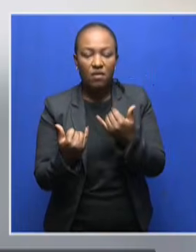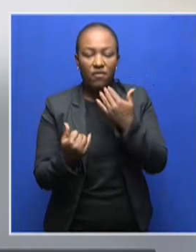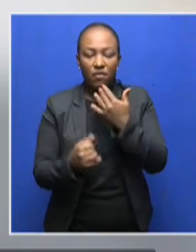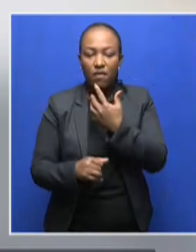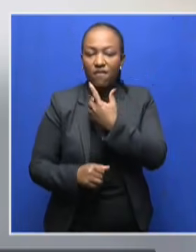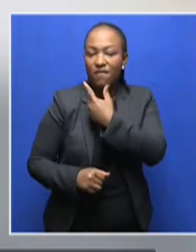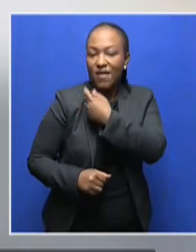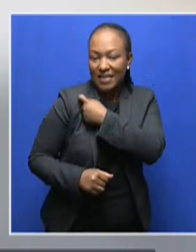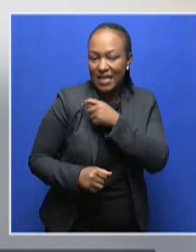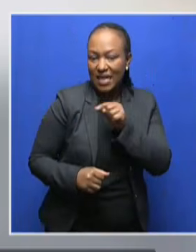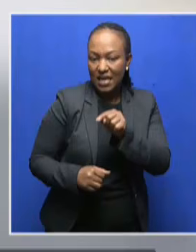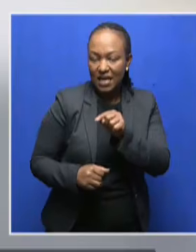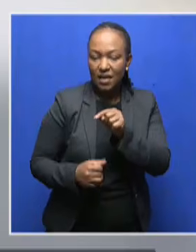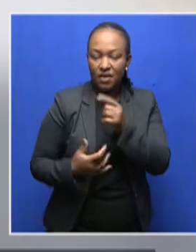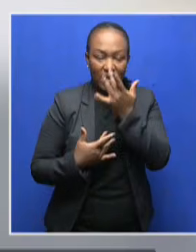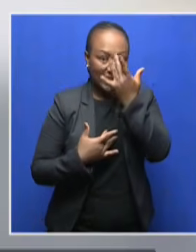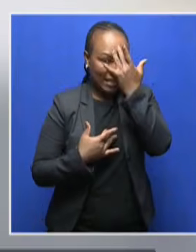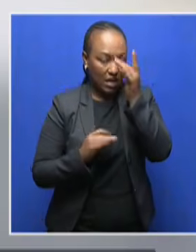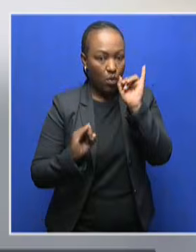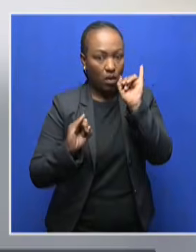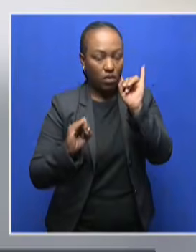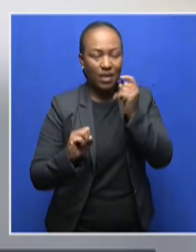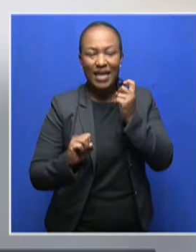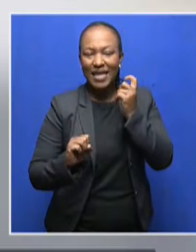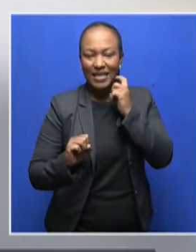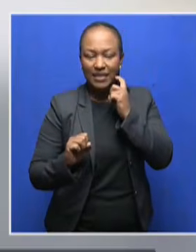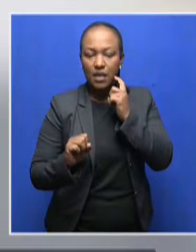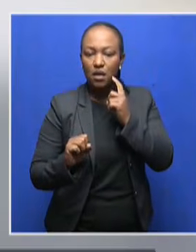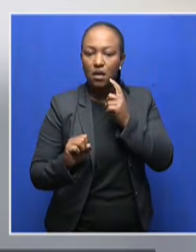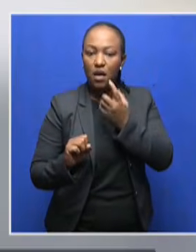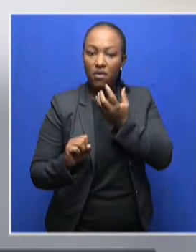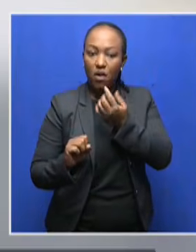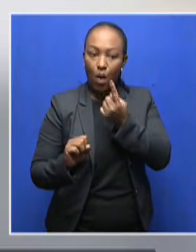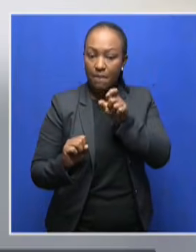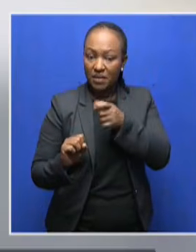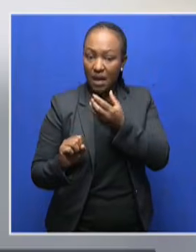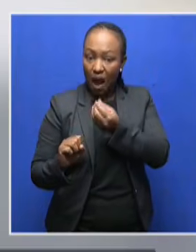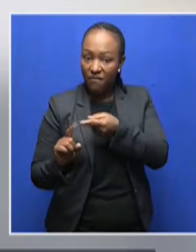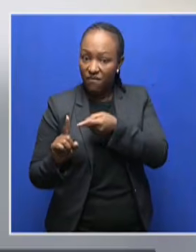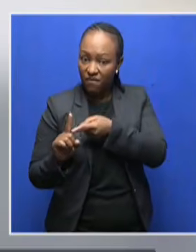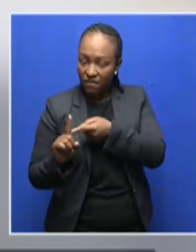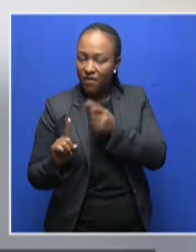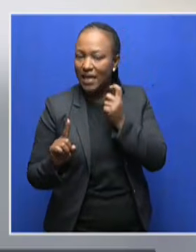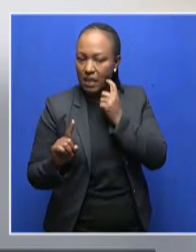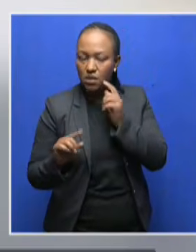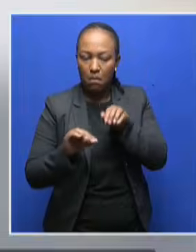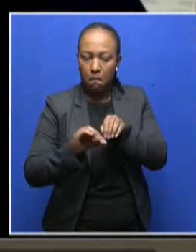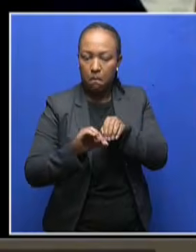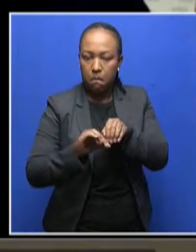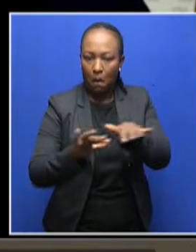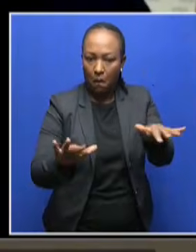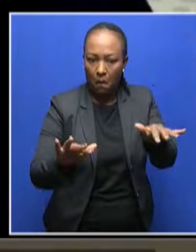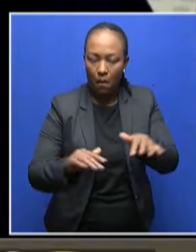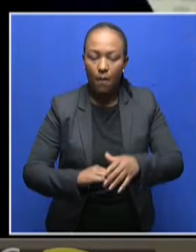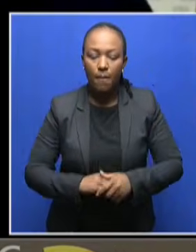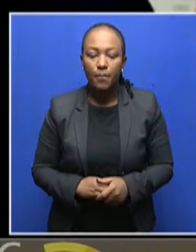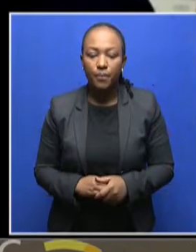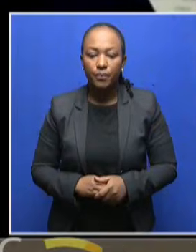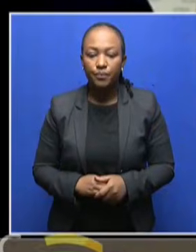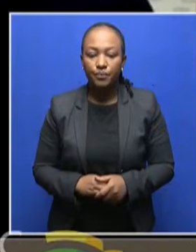vaccines against diseases that are highly infectious, but also for the rest of the vaccines. So I want us to end off this discussion